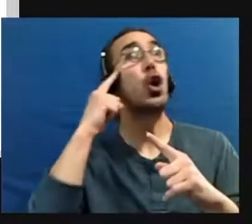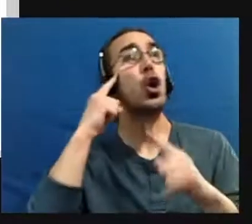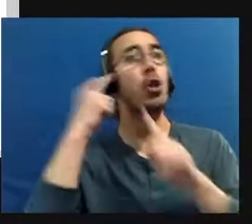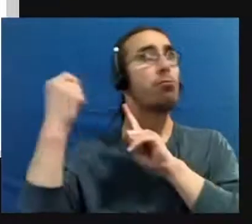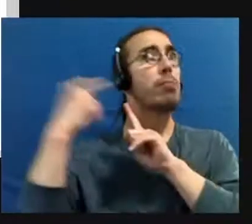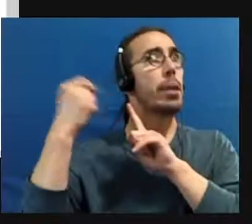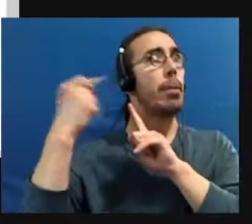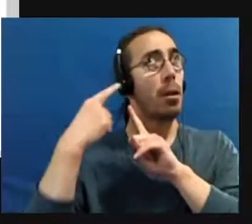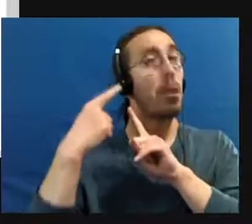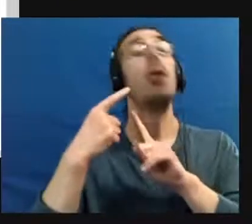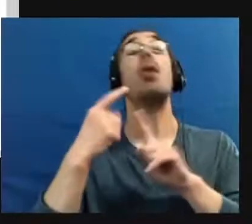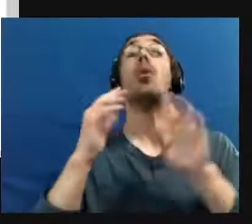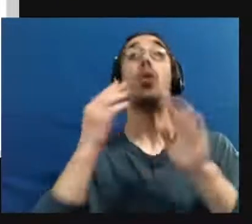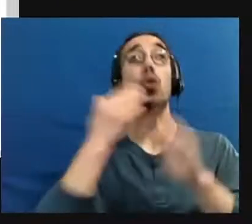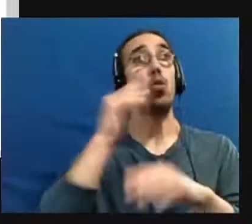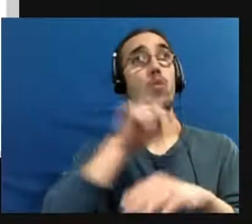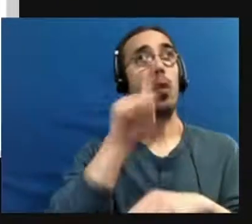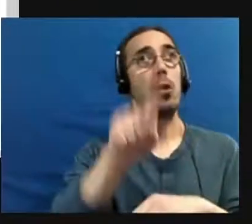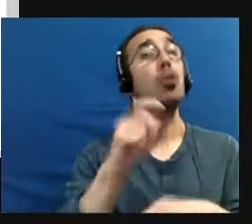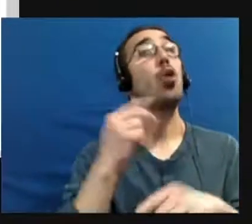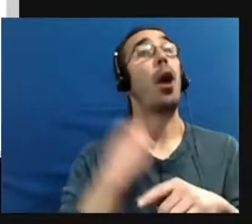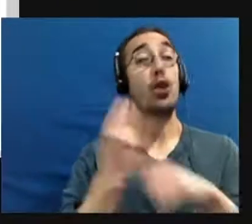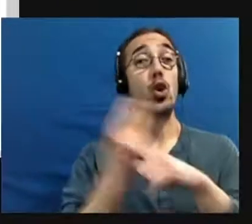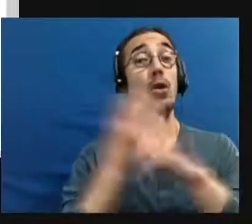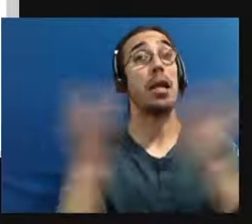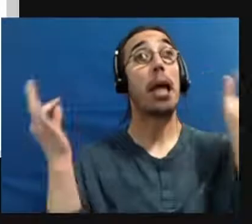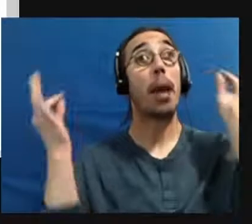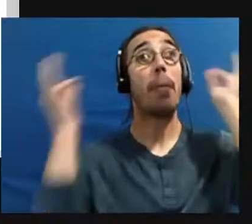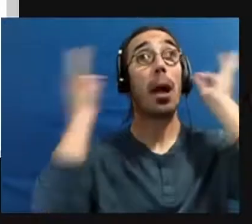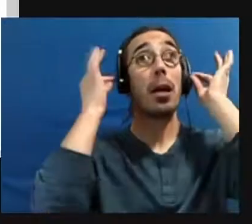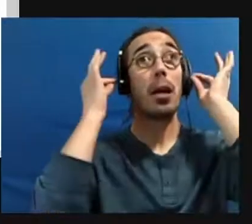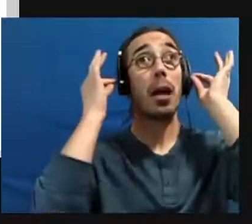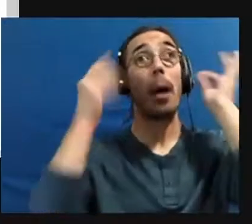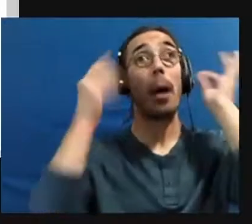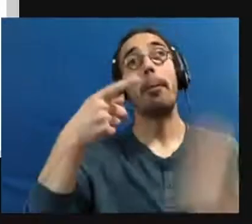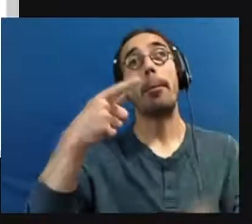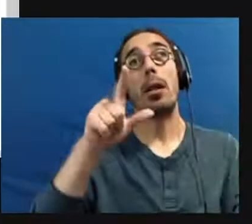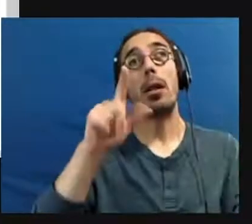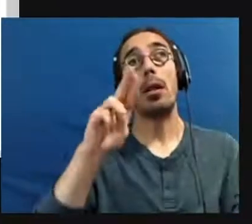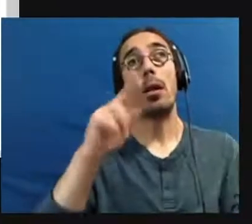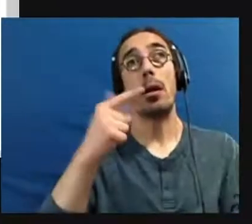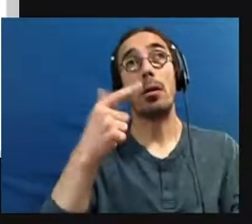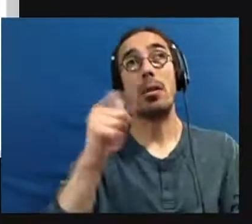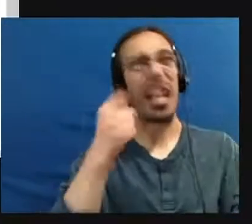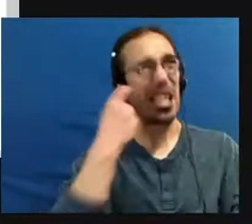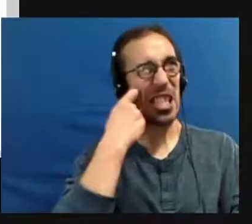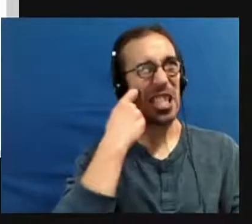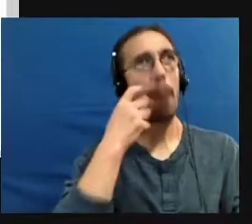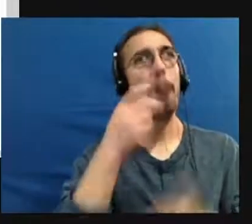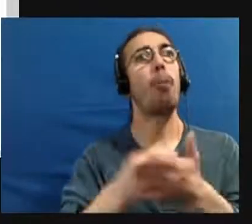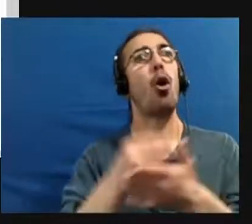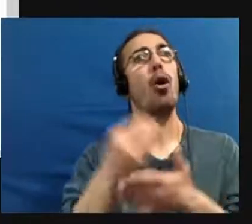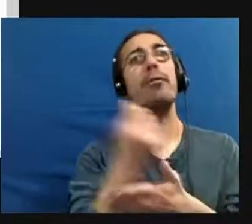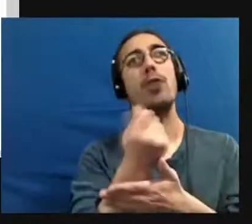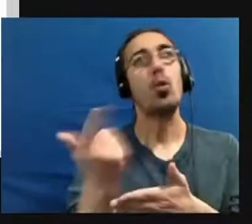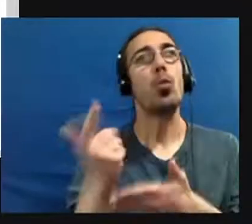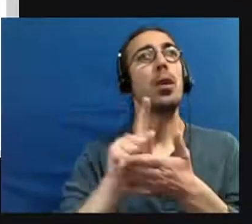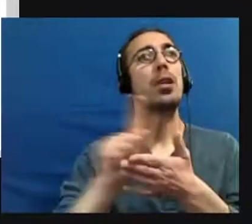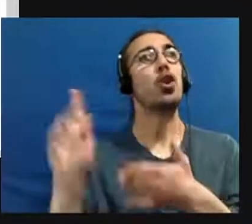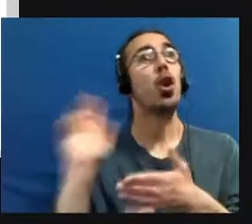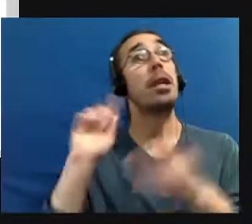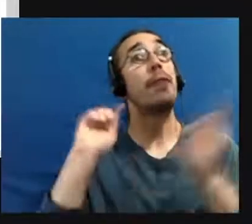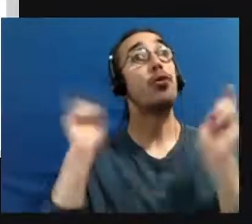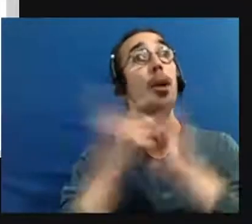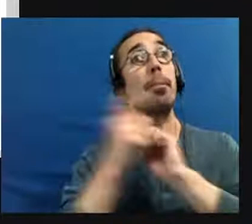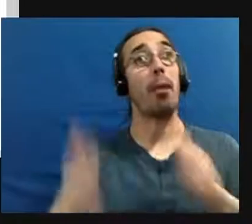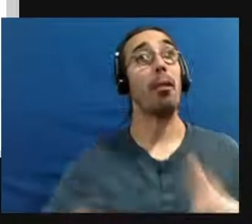I use earplugs, loop earplugs. I only just got them a couple weeks ago. They've kind of changed my life, and they're really good